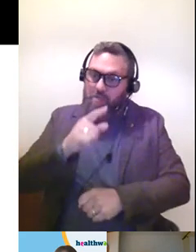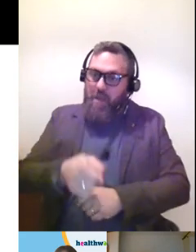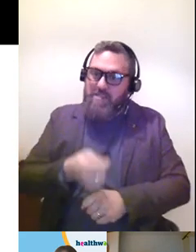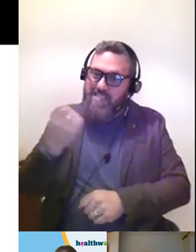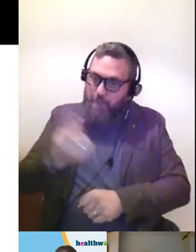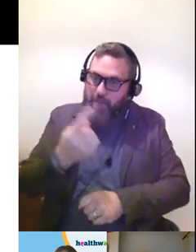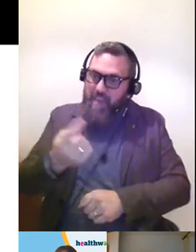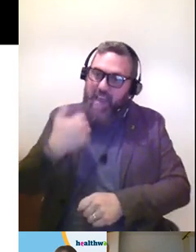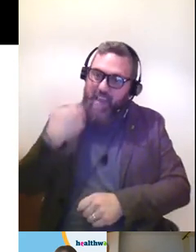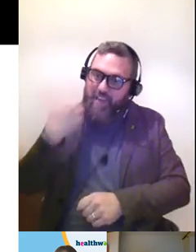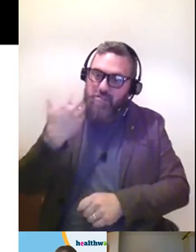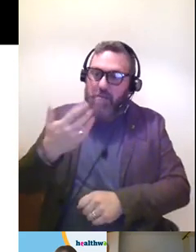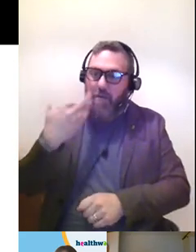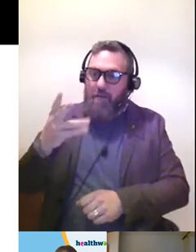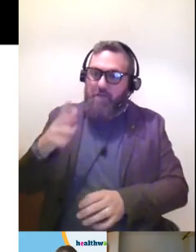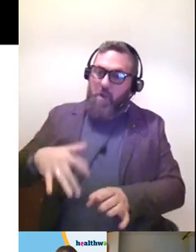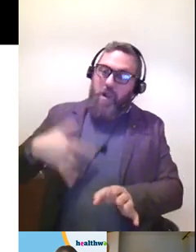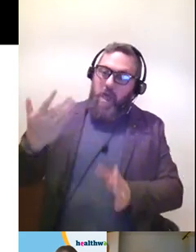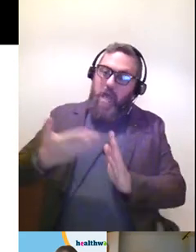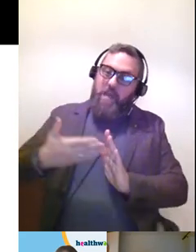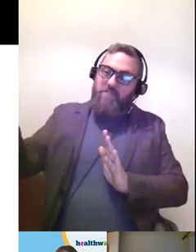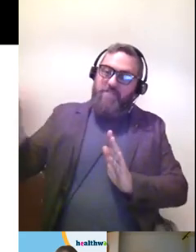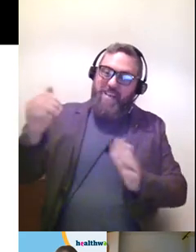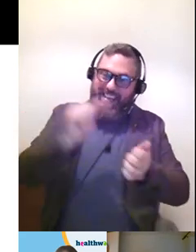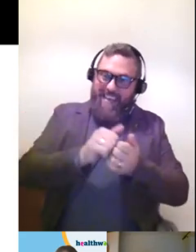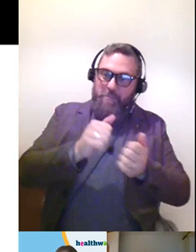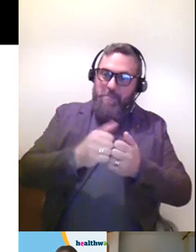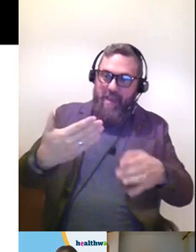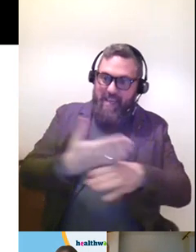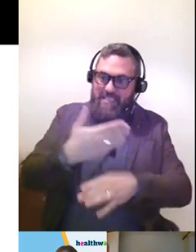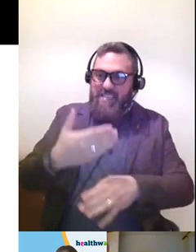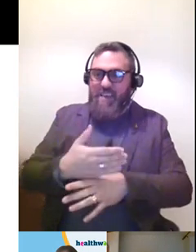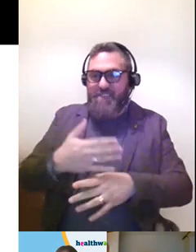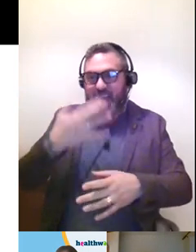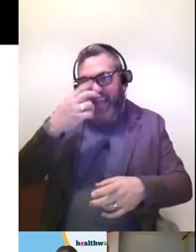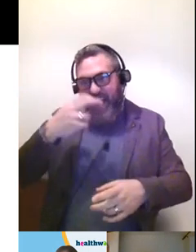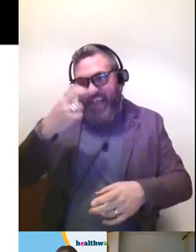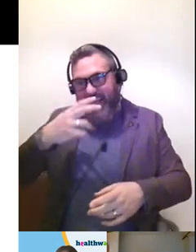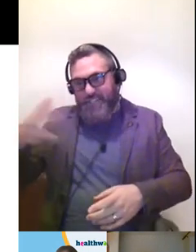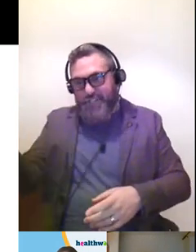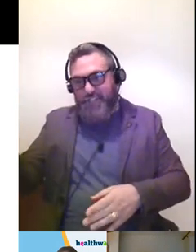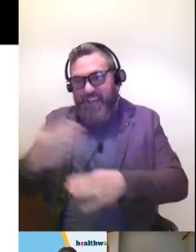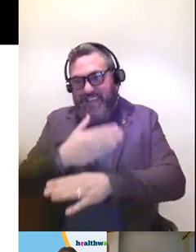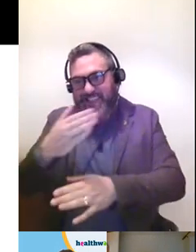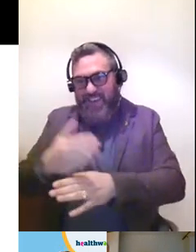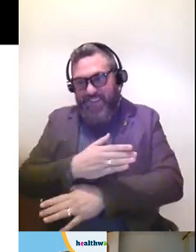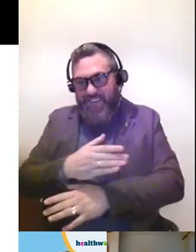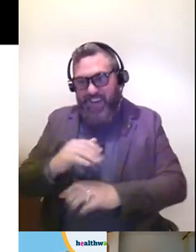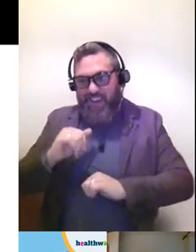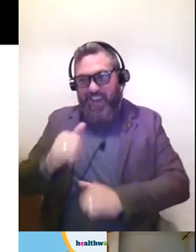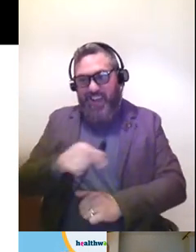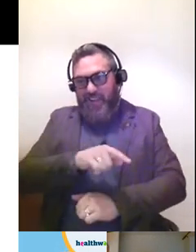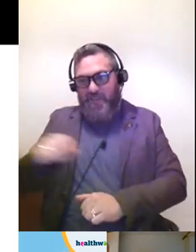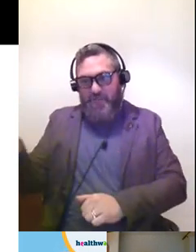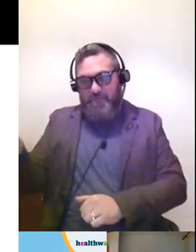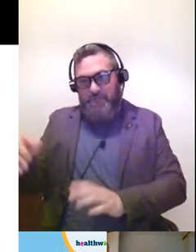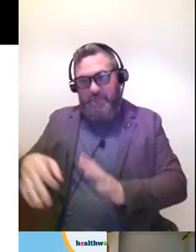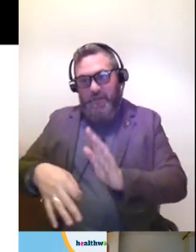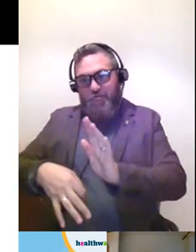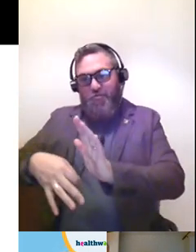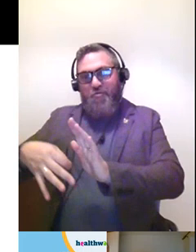that keeps them active. And they stay active and they age actively, that helps the health economics of the